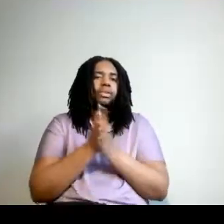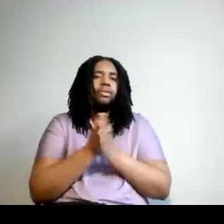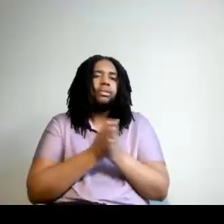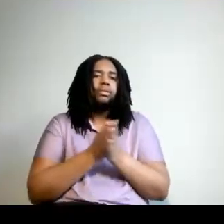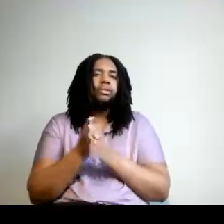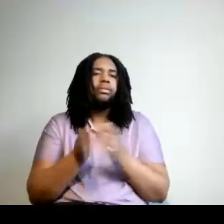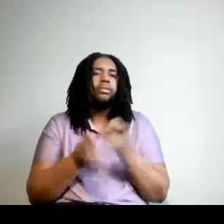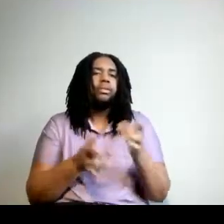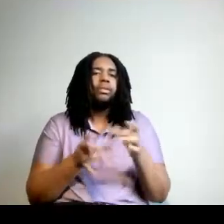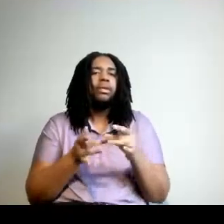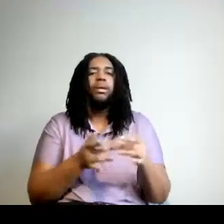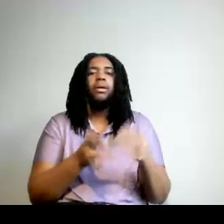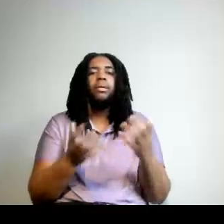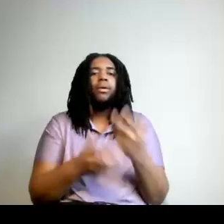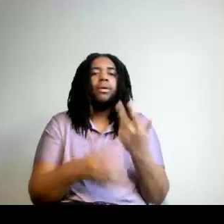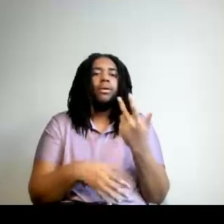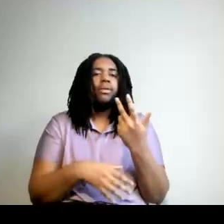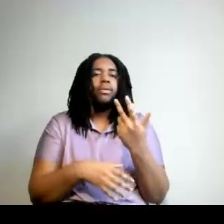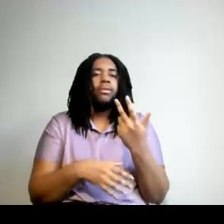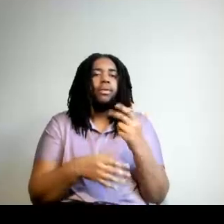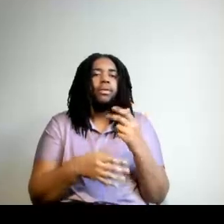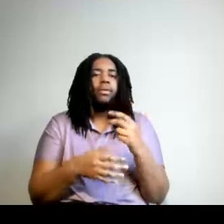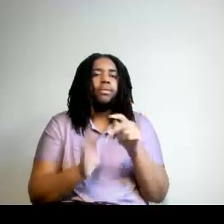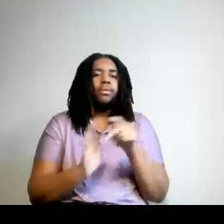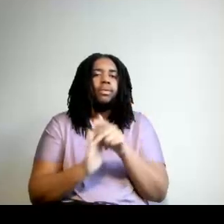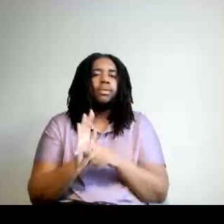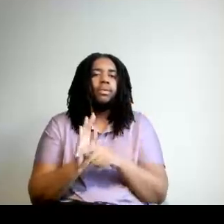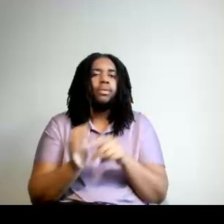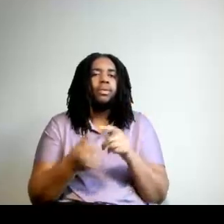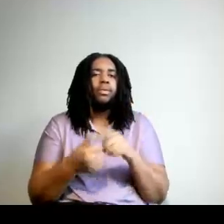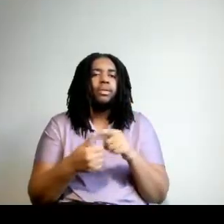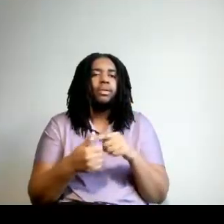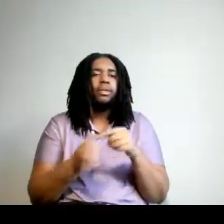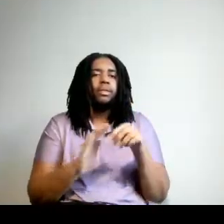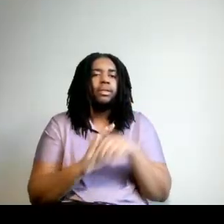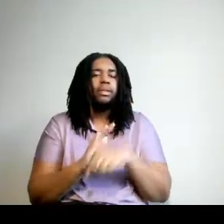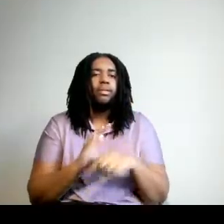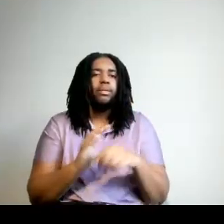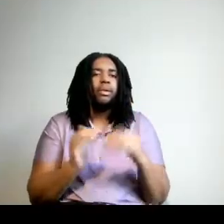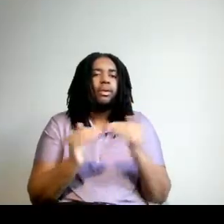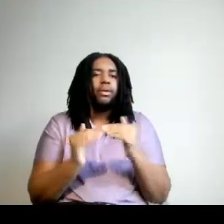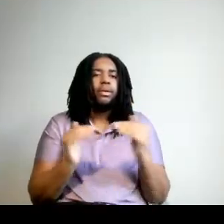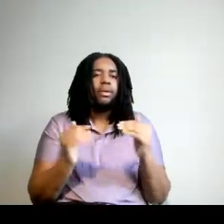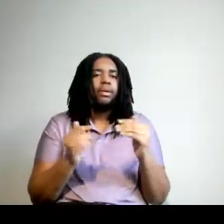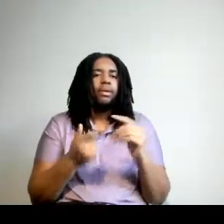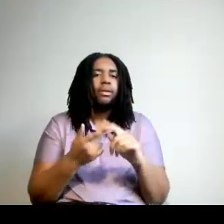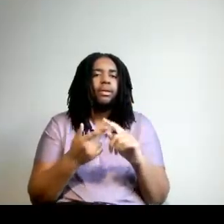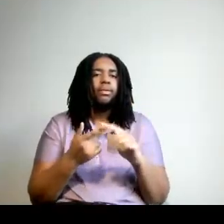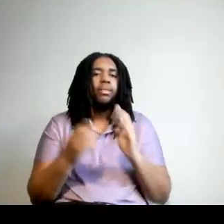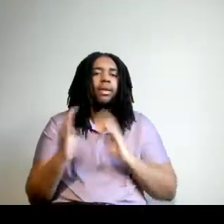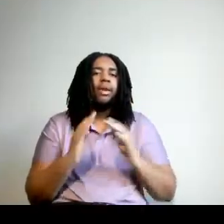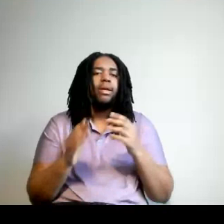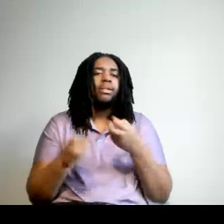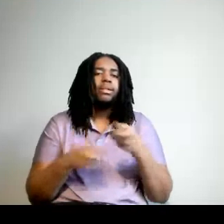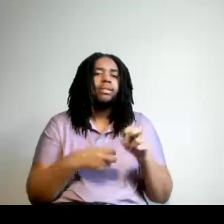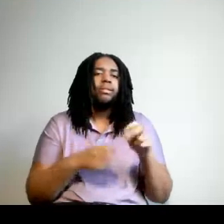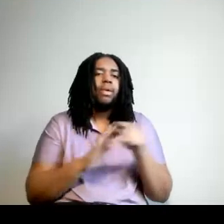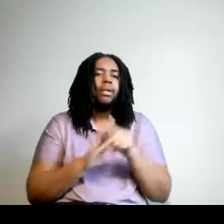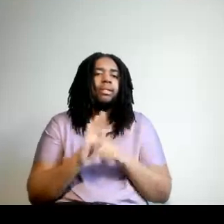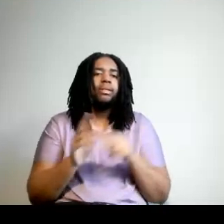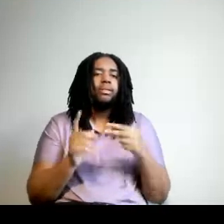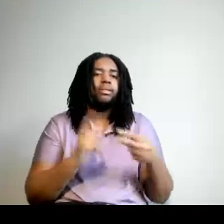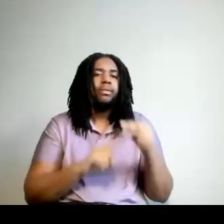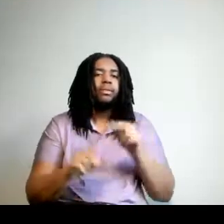3 principles of deep equity, the integration of biology to policy perspectives, and we take